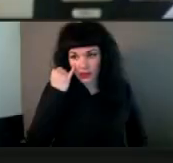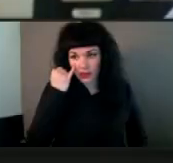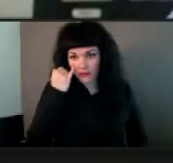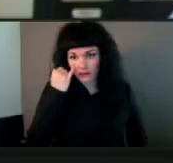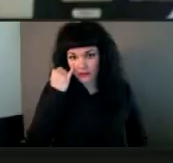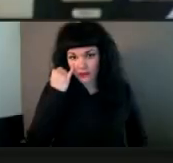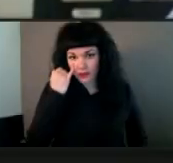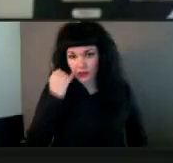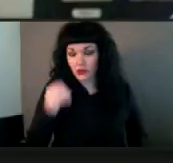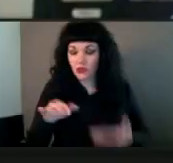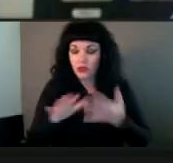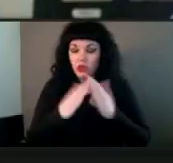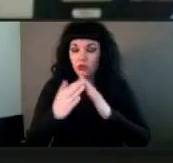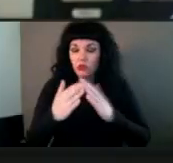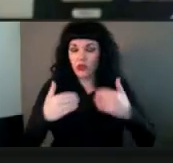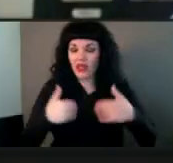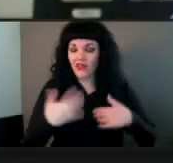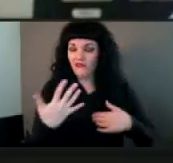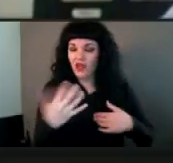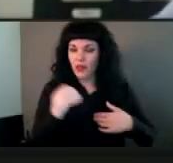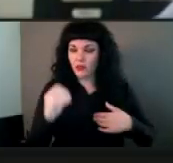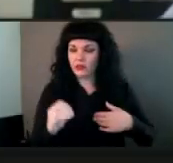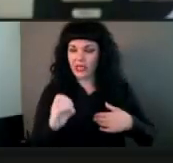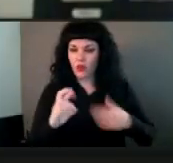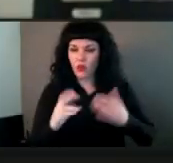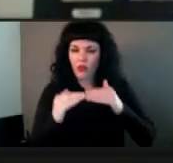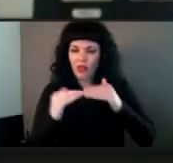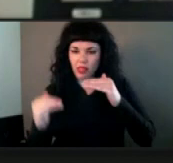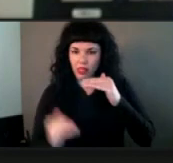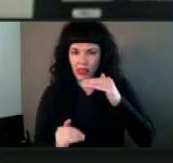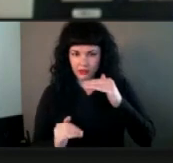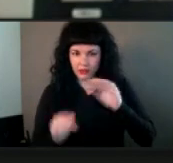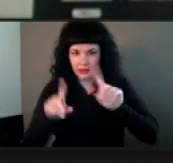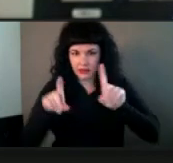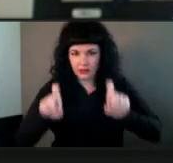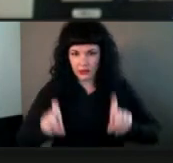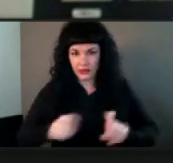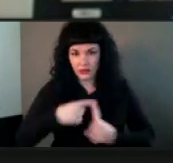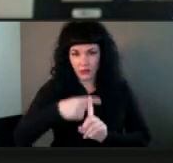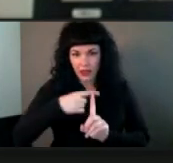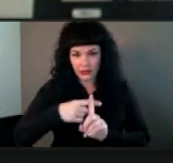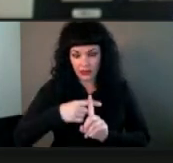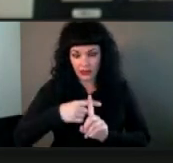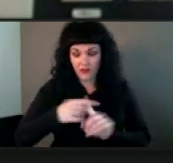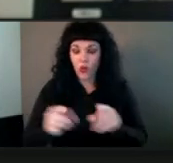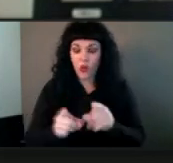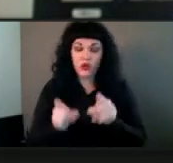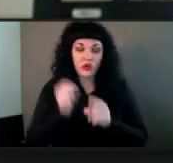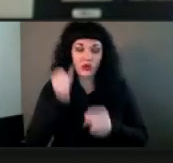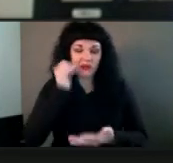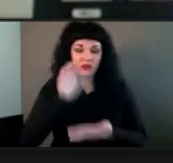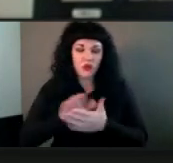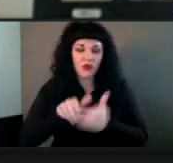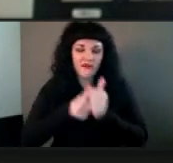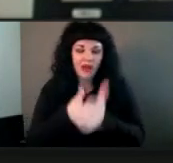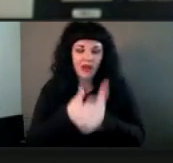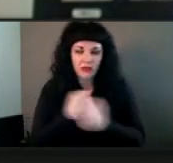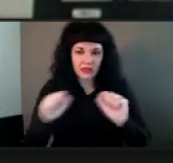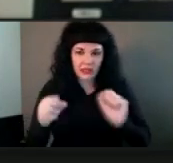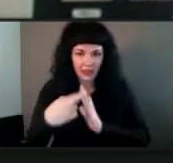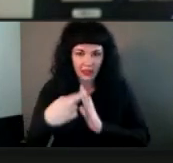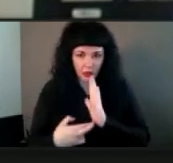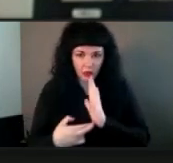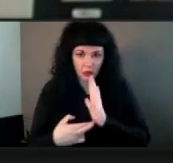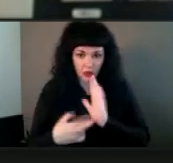or less could be there, and those other things could be in place, I think I probably would send them, because like I said, for Gavin, I definitely